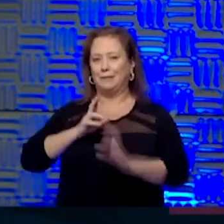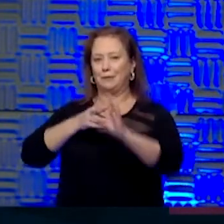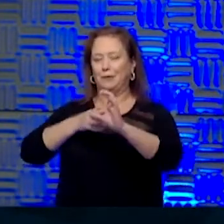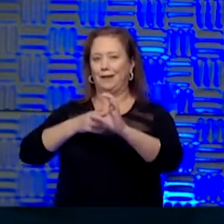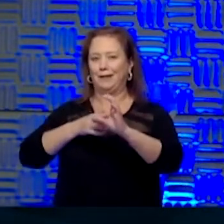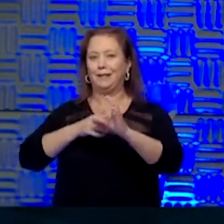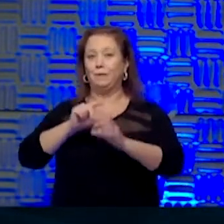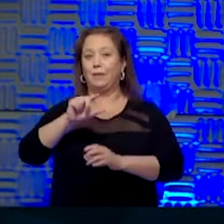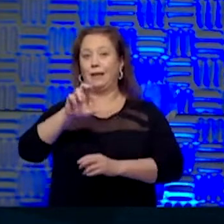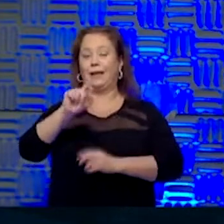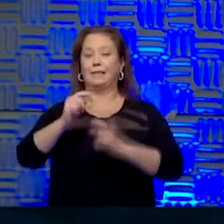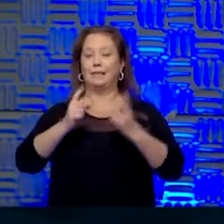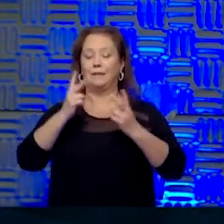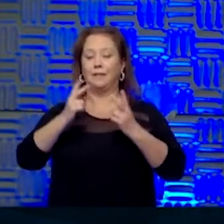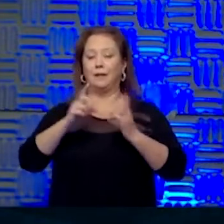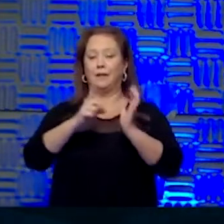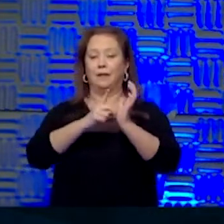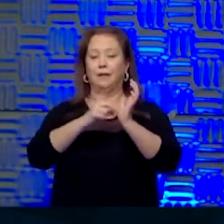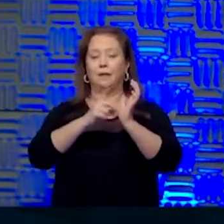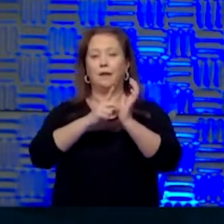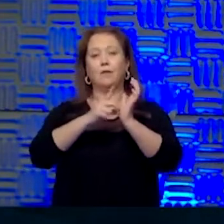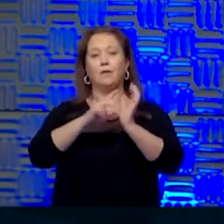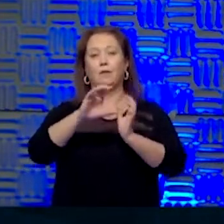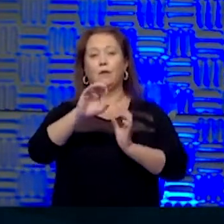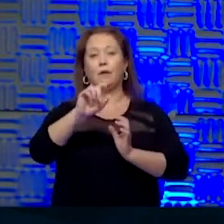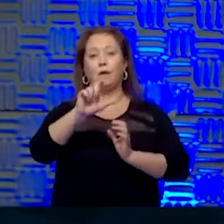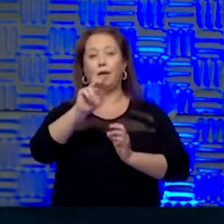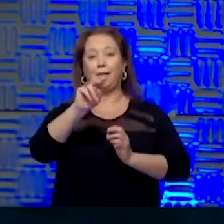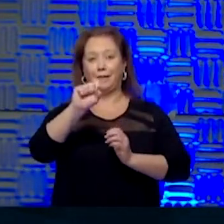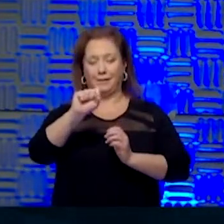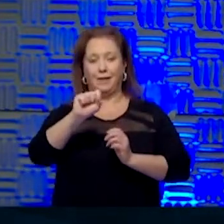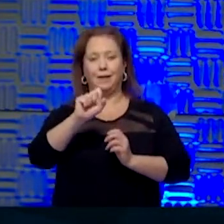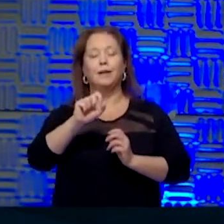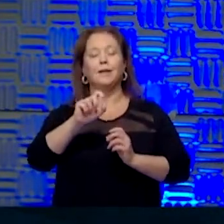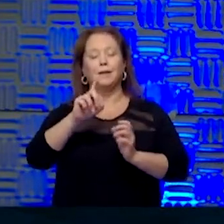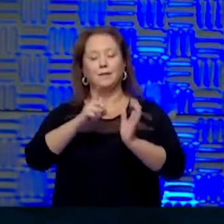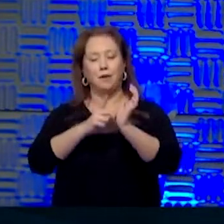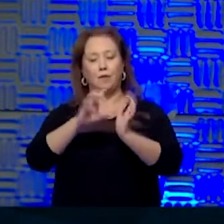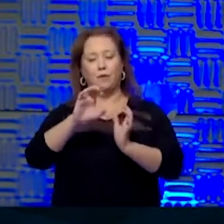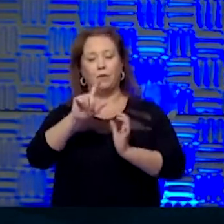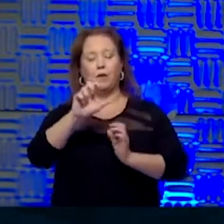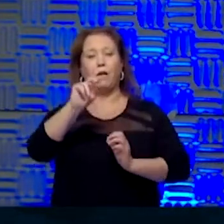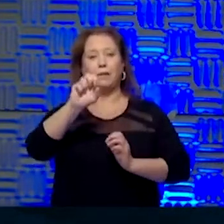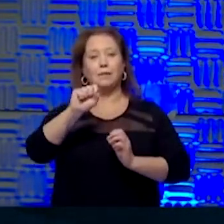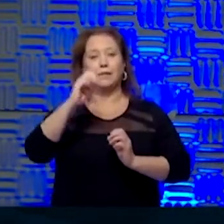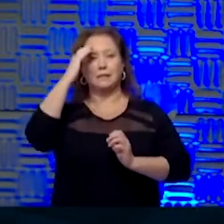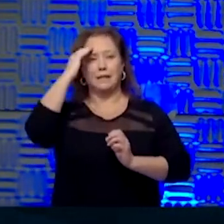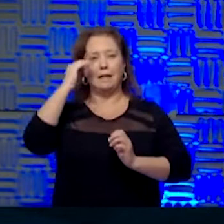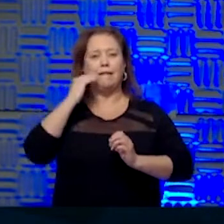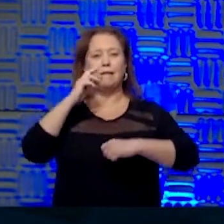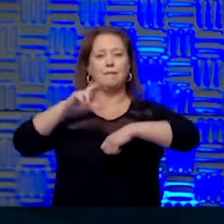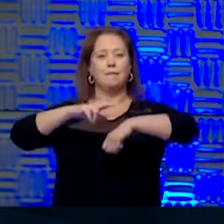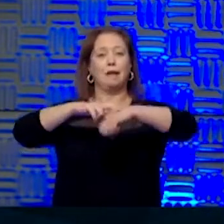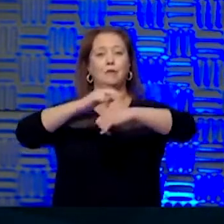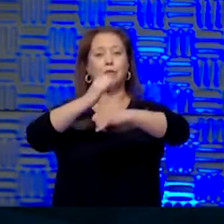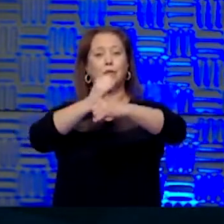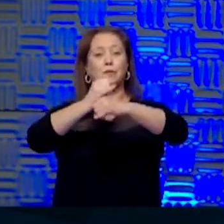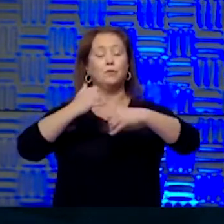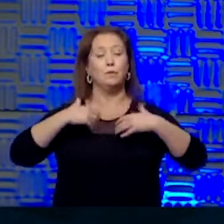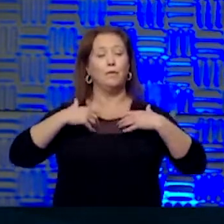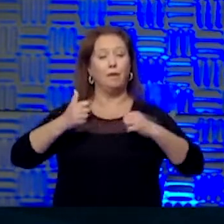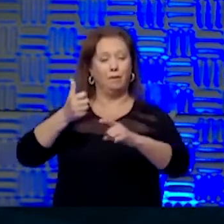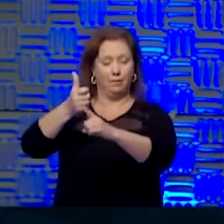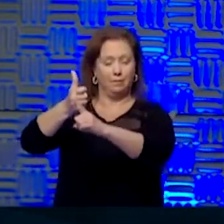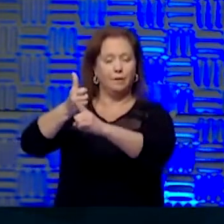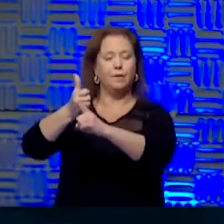visit by Dr. Francis Collins. And Dr. Collins is the head of the National Institute of Health